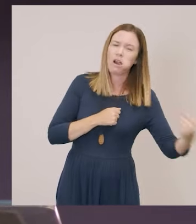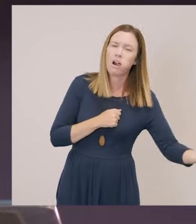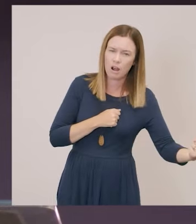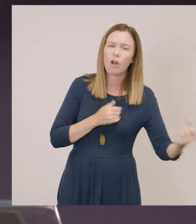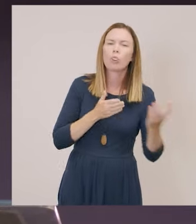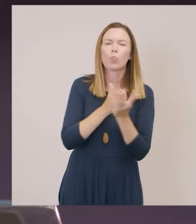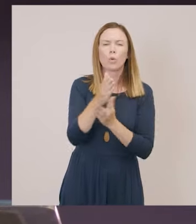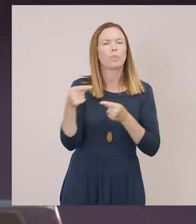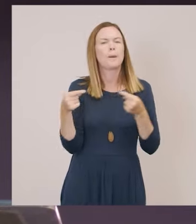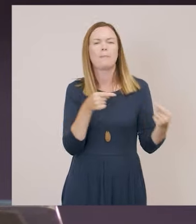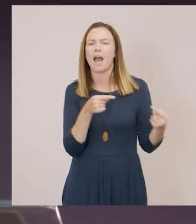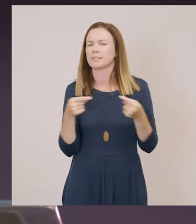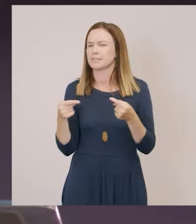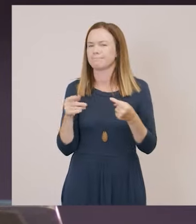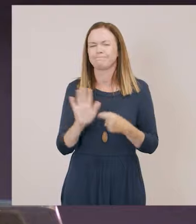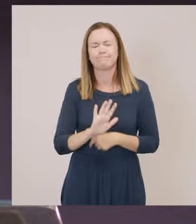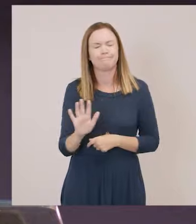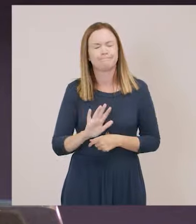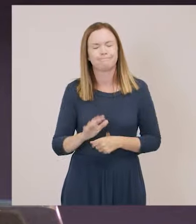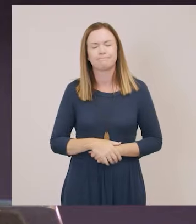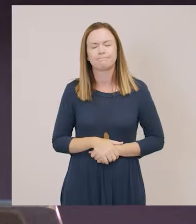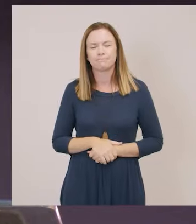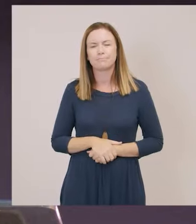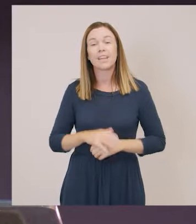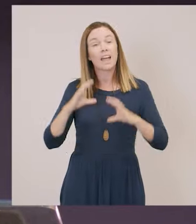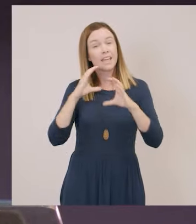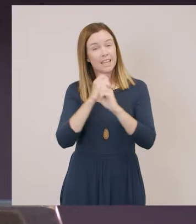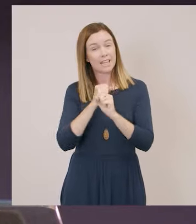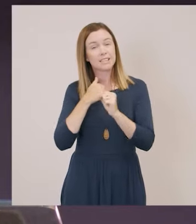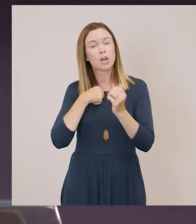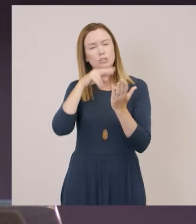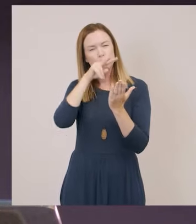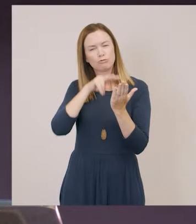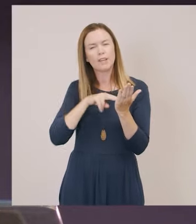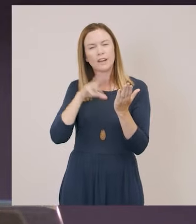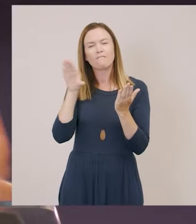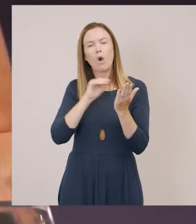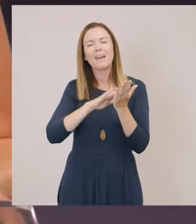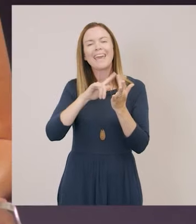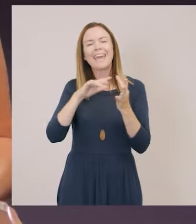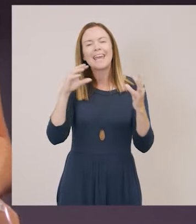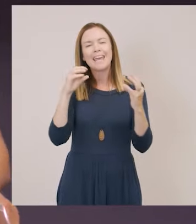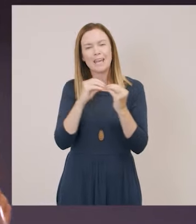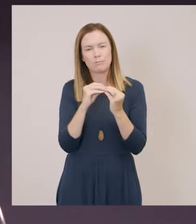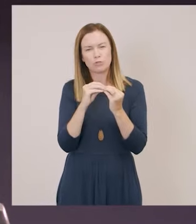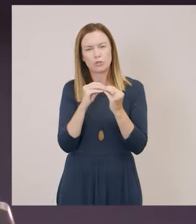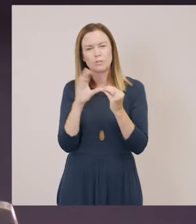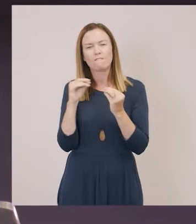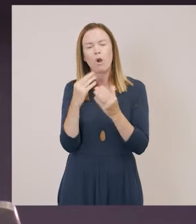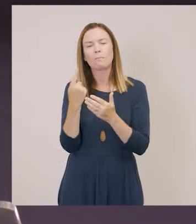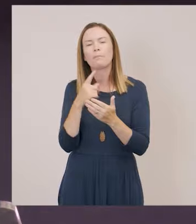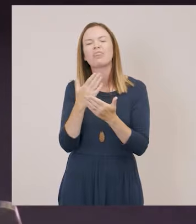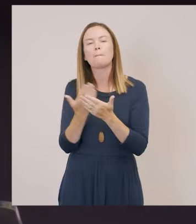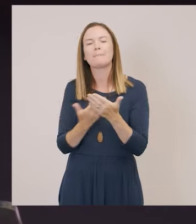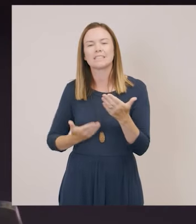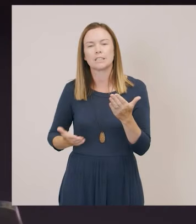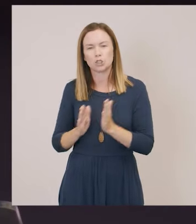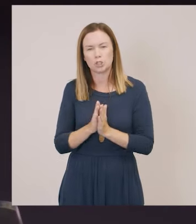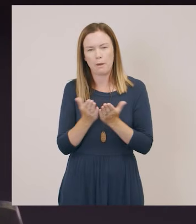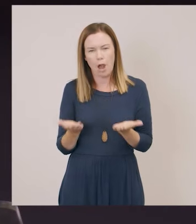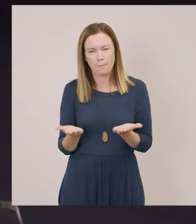battle. I want to end by reading this passage from Hebrews. It's from the Message